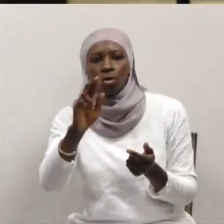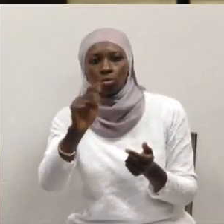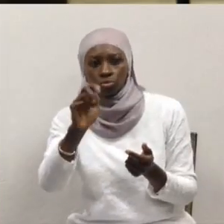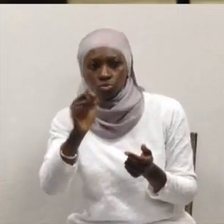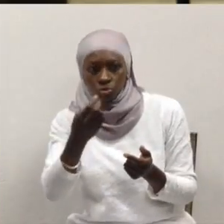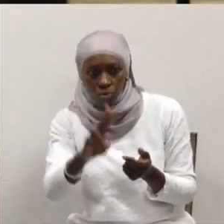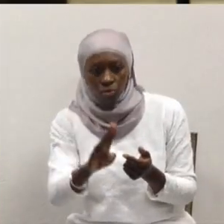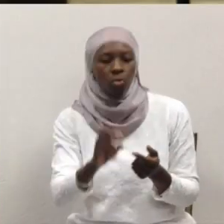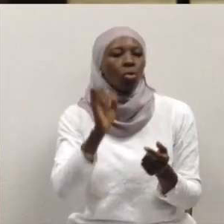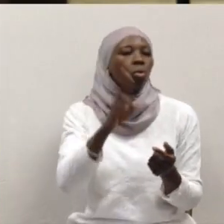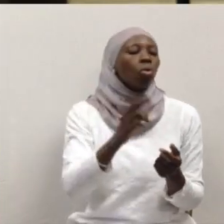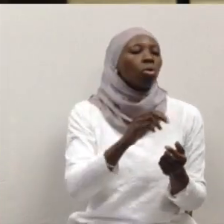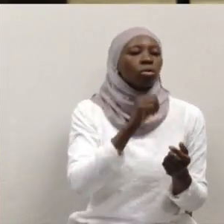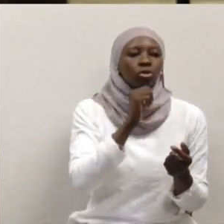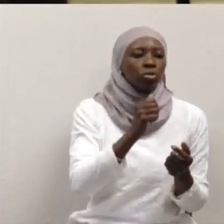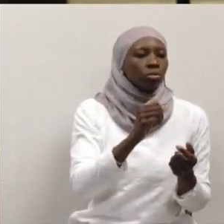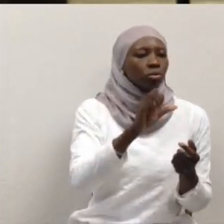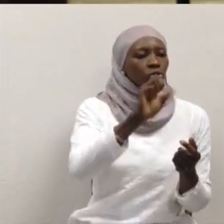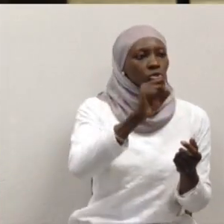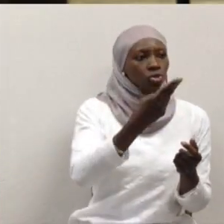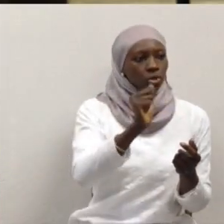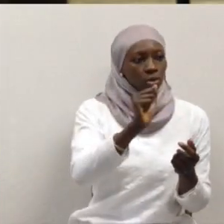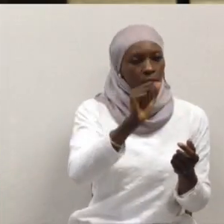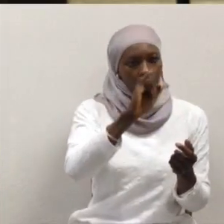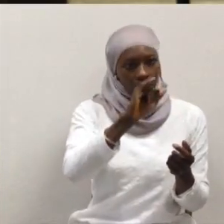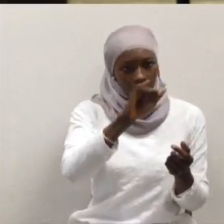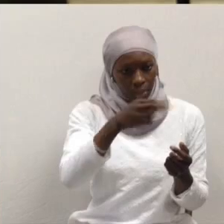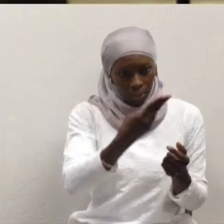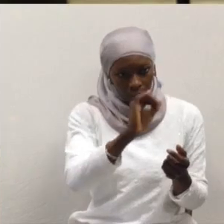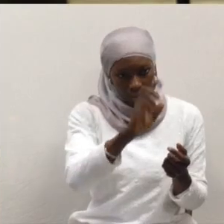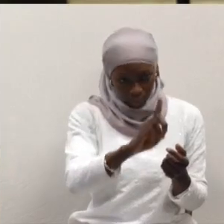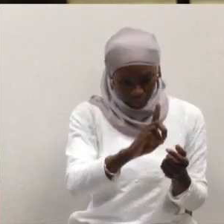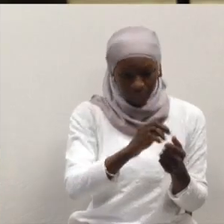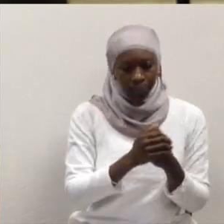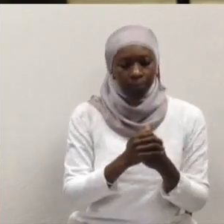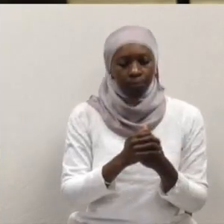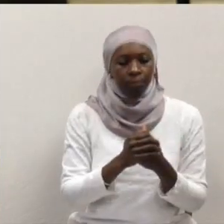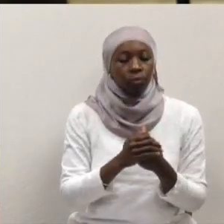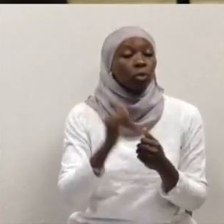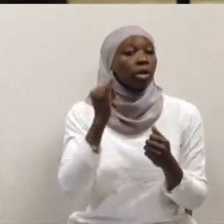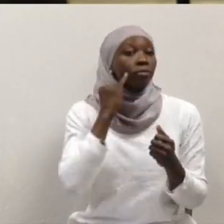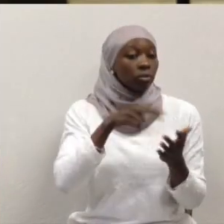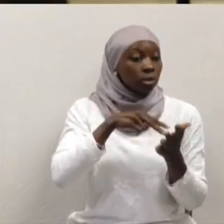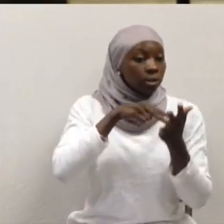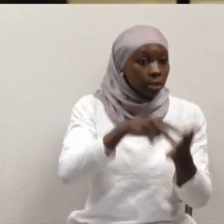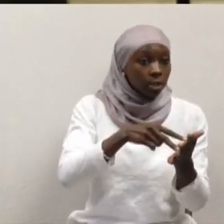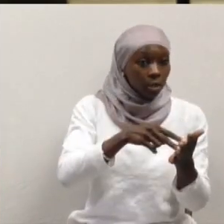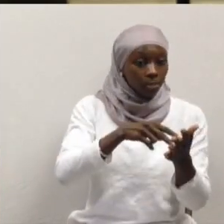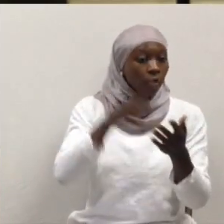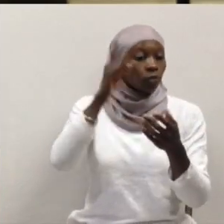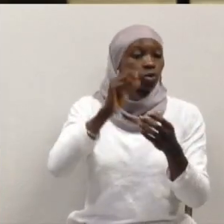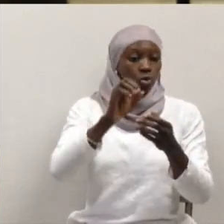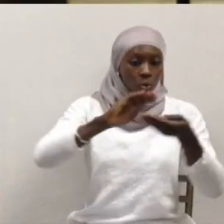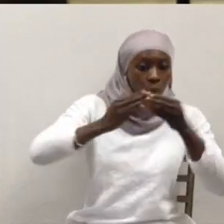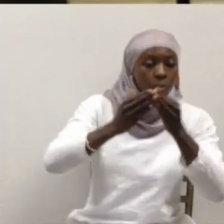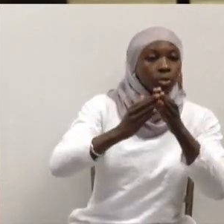push back in defense of your nation, of your community, and if you get killed, you are a murderer. This